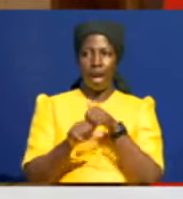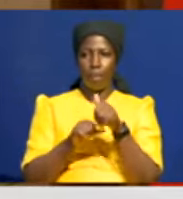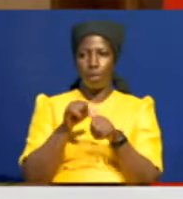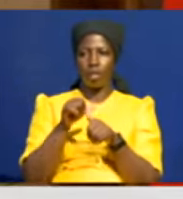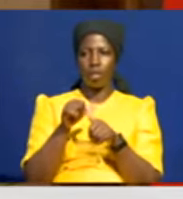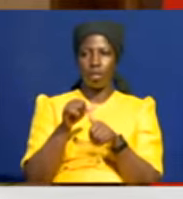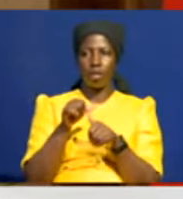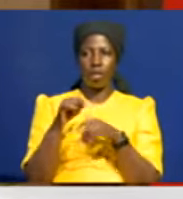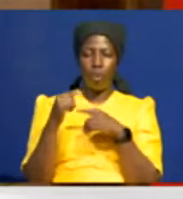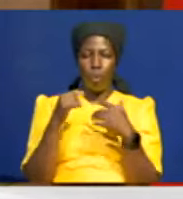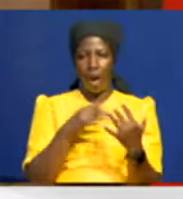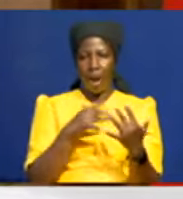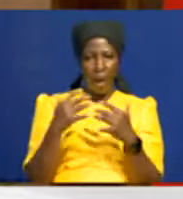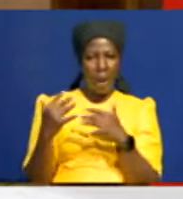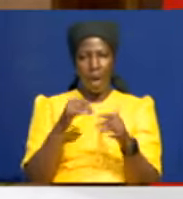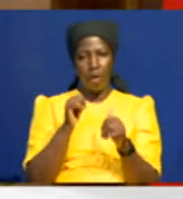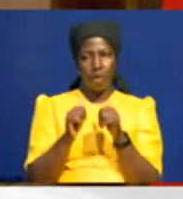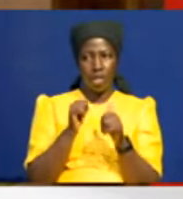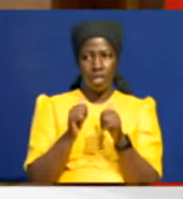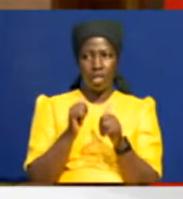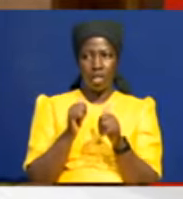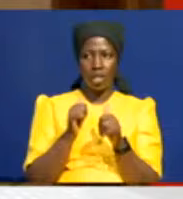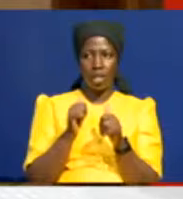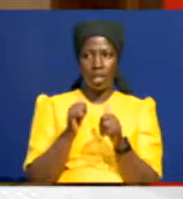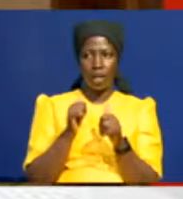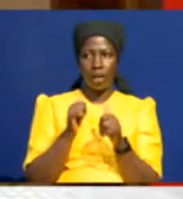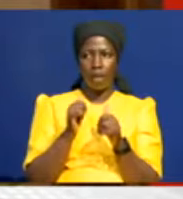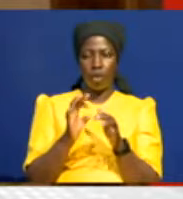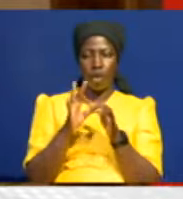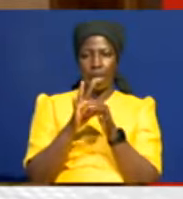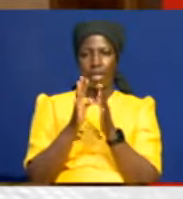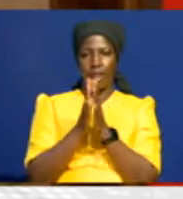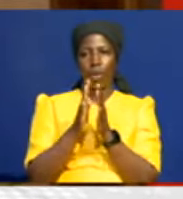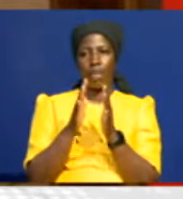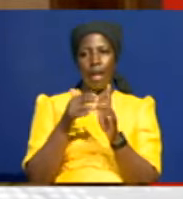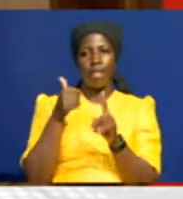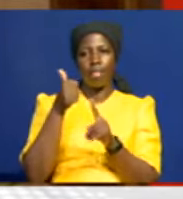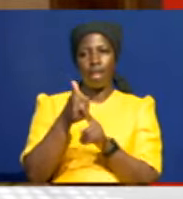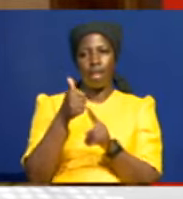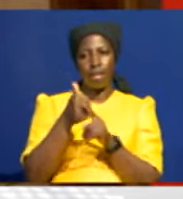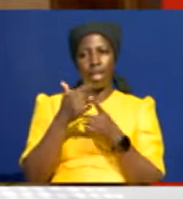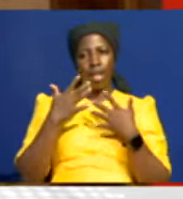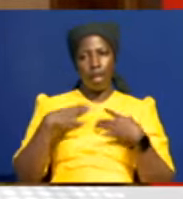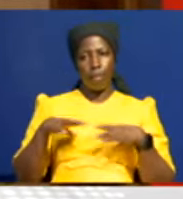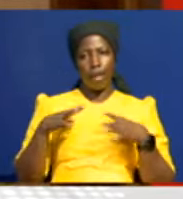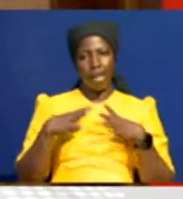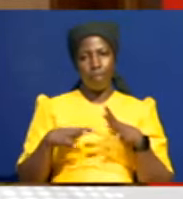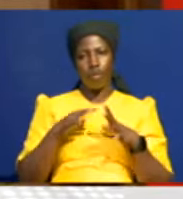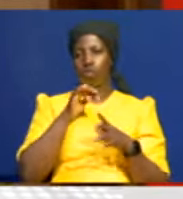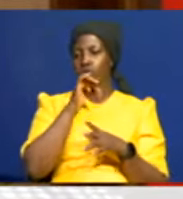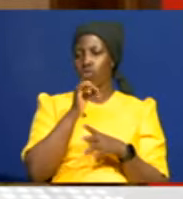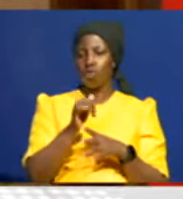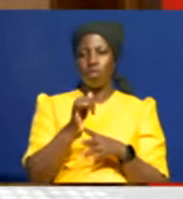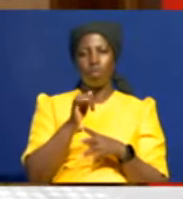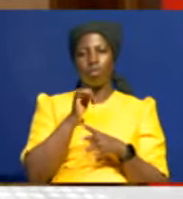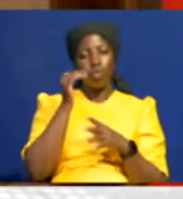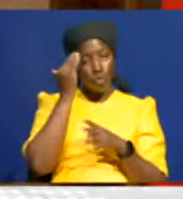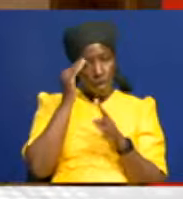aggression, which is connected also with attacking civilian population, is well known here in Africa. And whenever